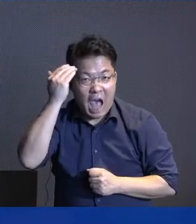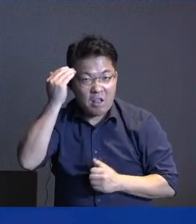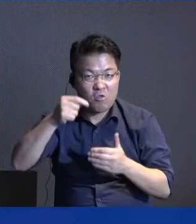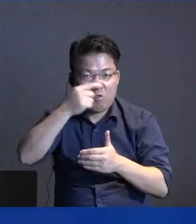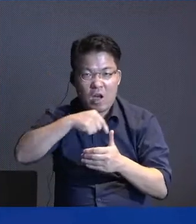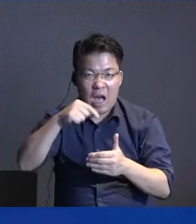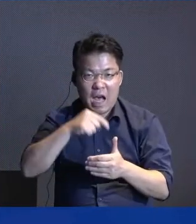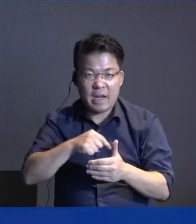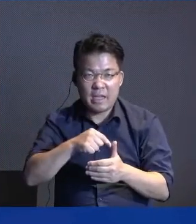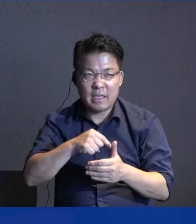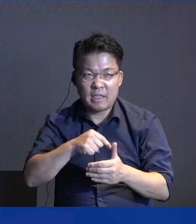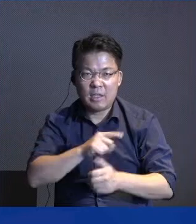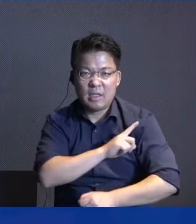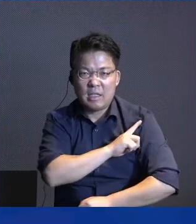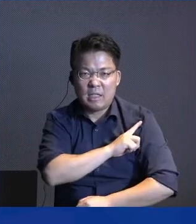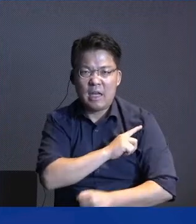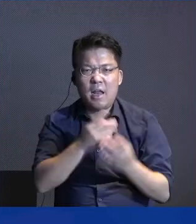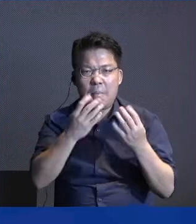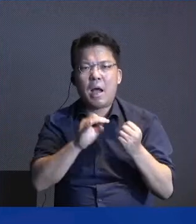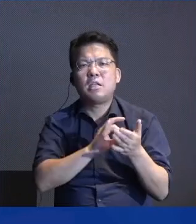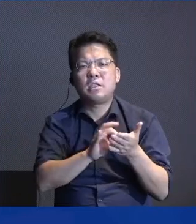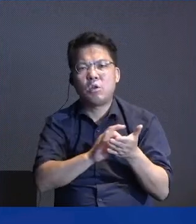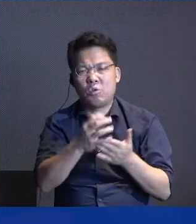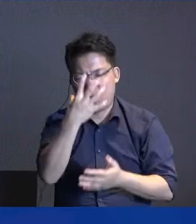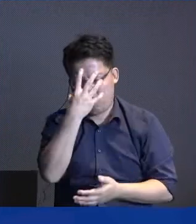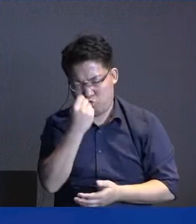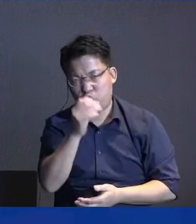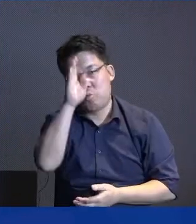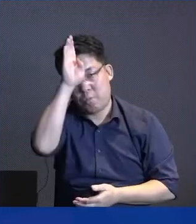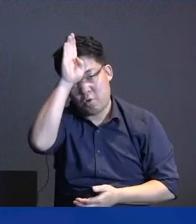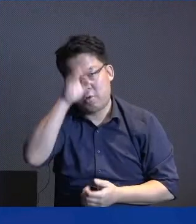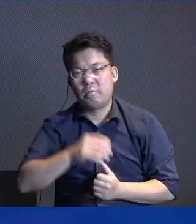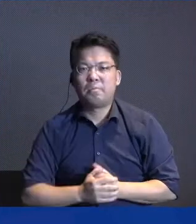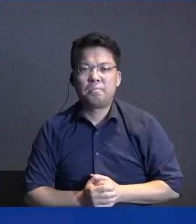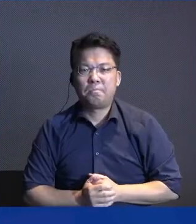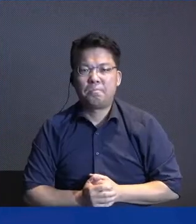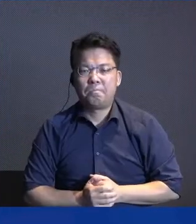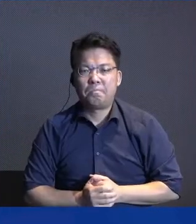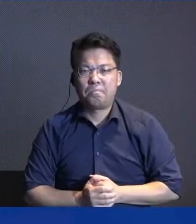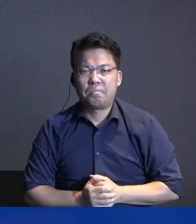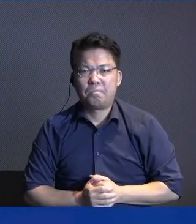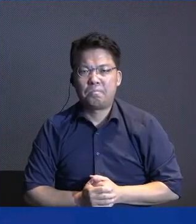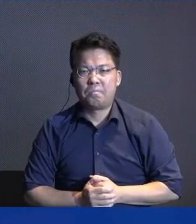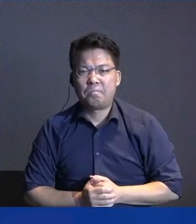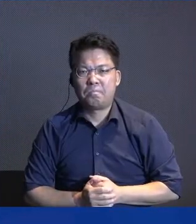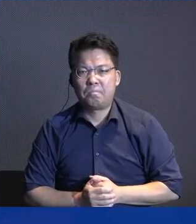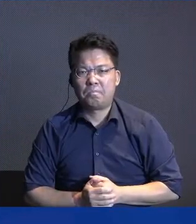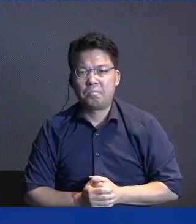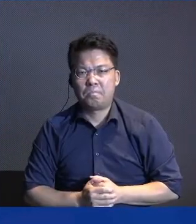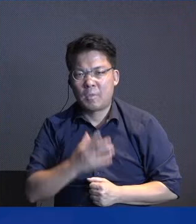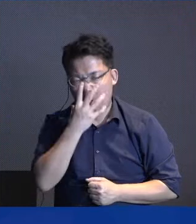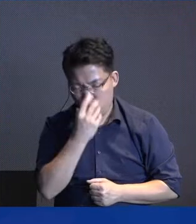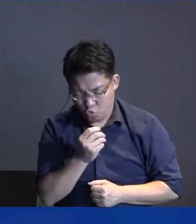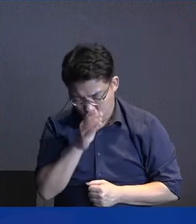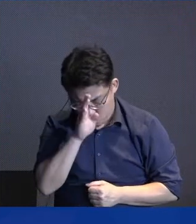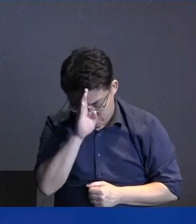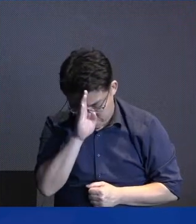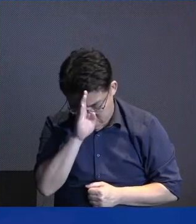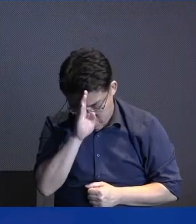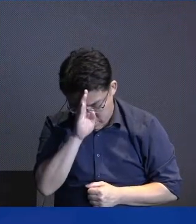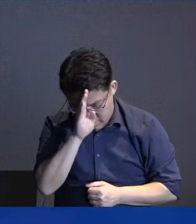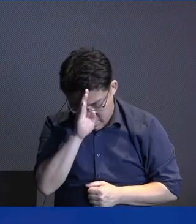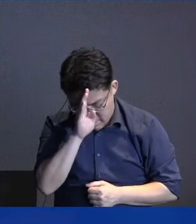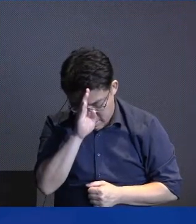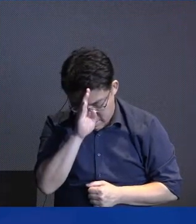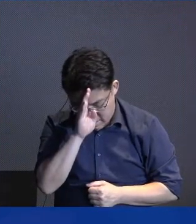in Korean surveys, we see that the level of depressive symptoms has been decreasing over